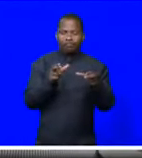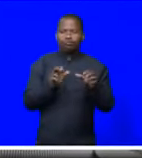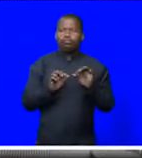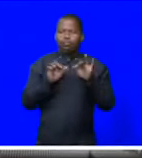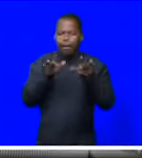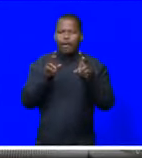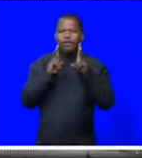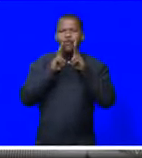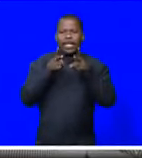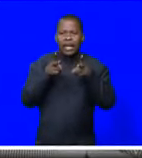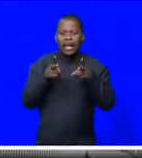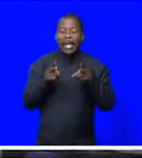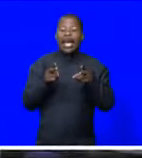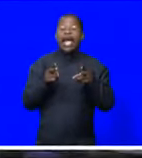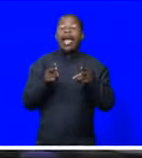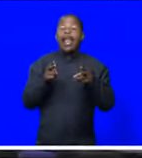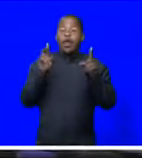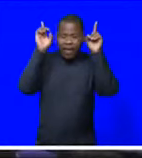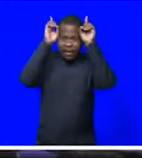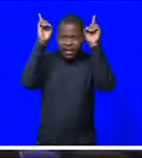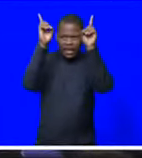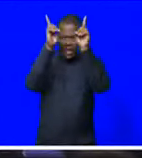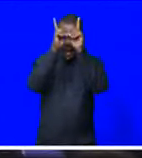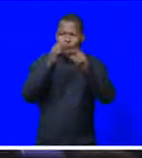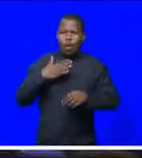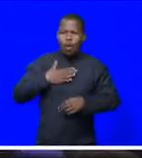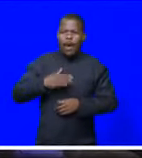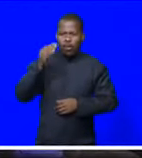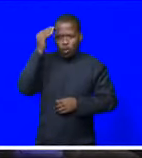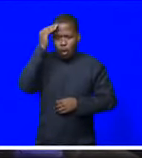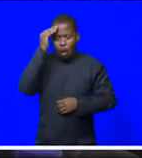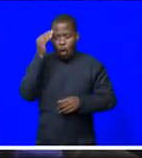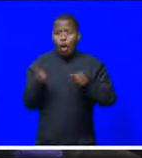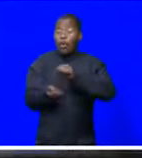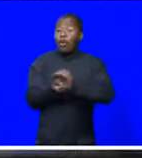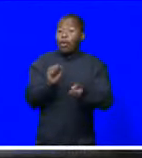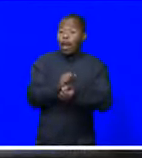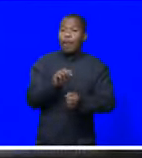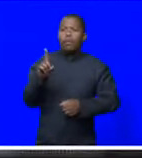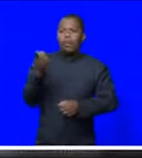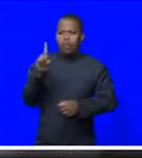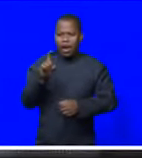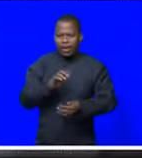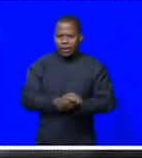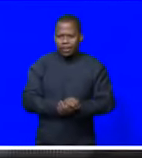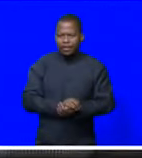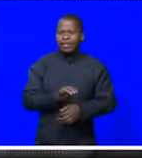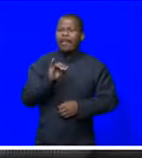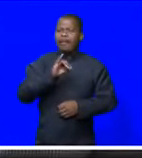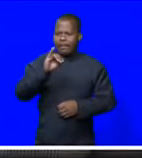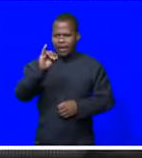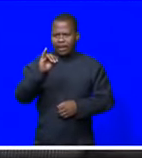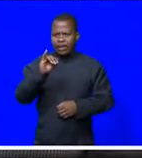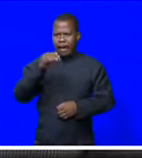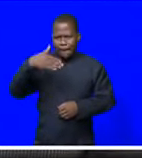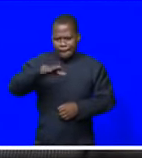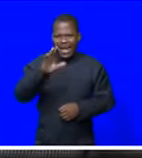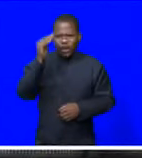university to hear what the issues are. Let's find the source of the problem. Why,